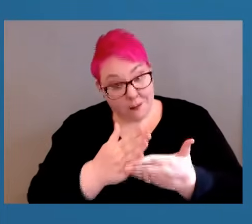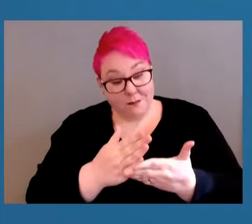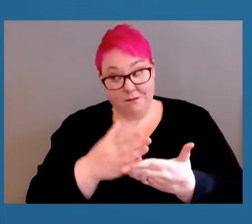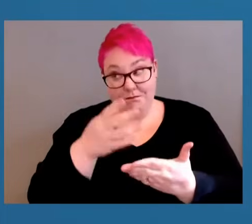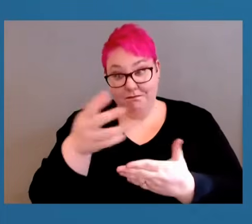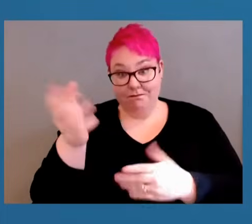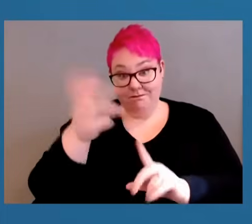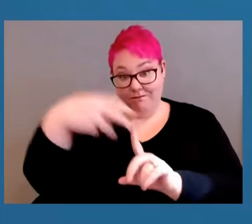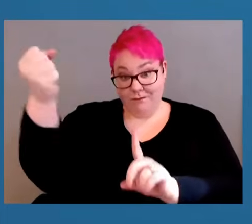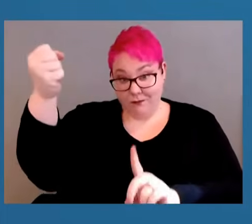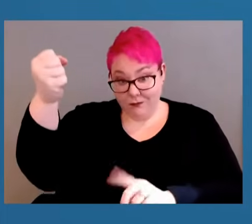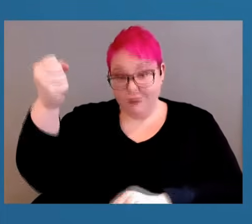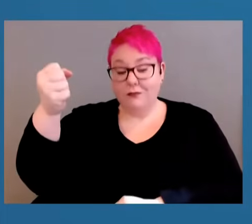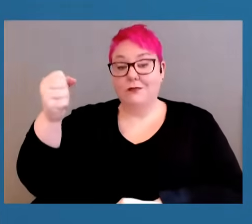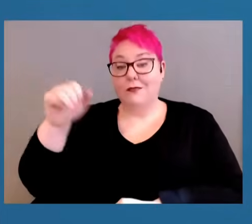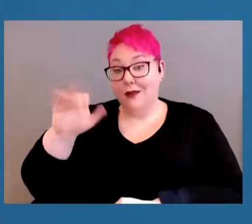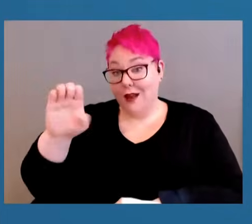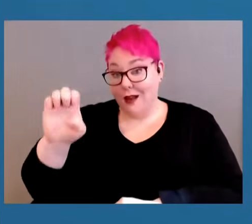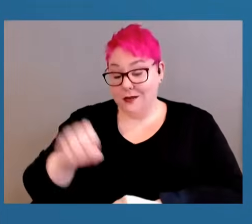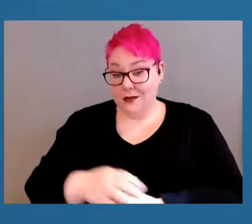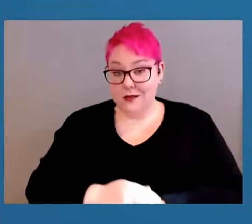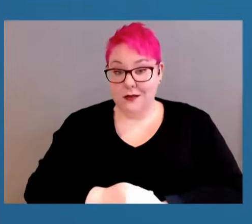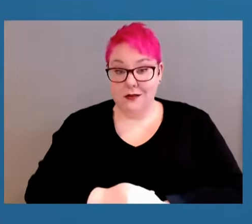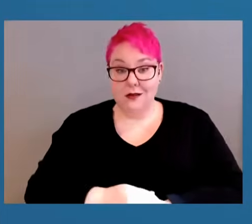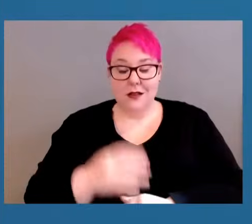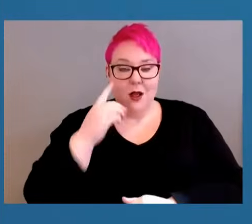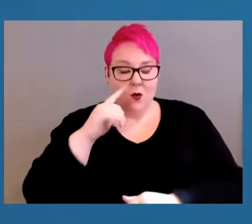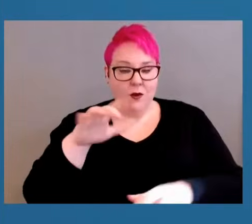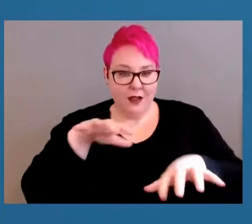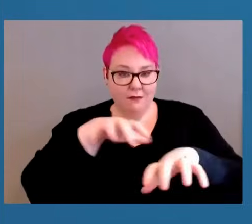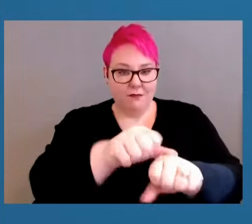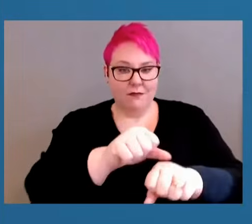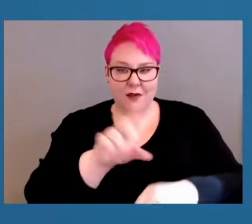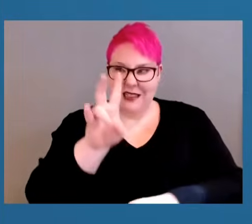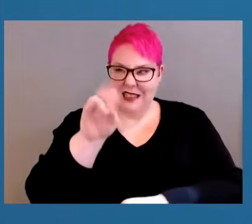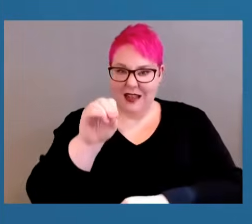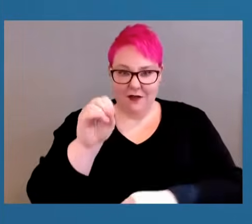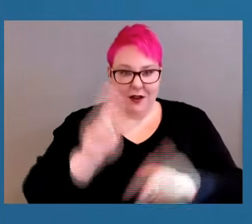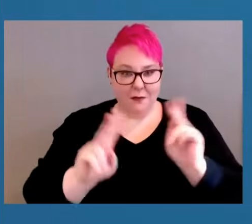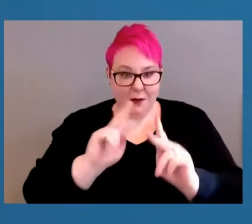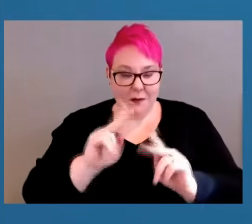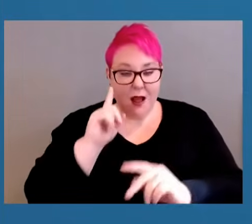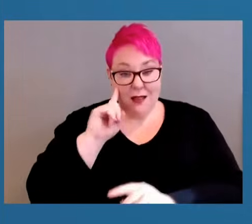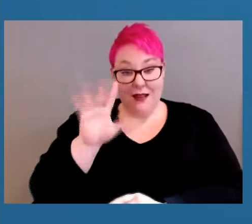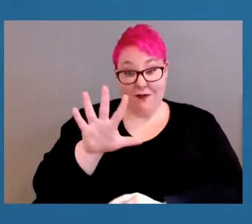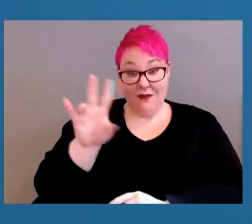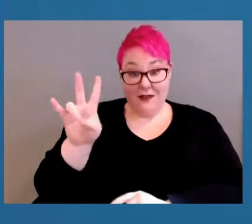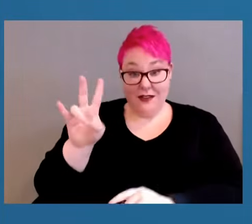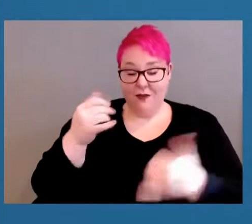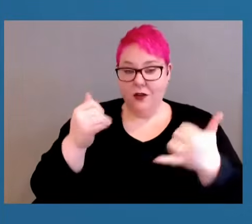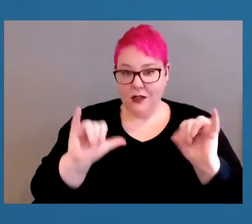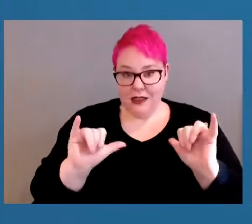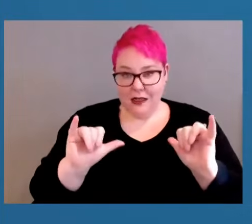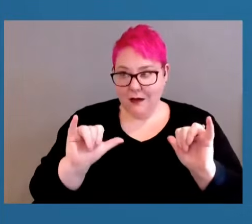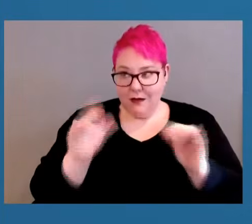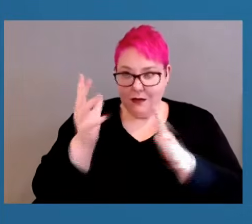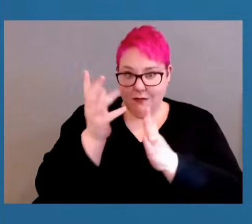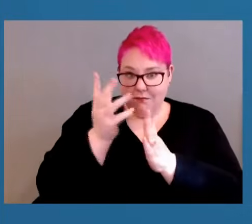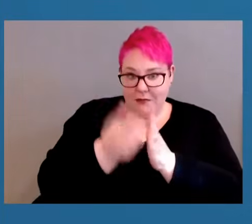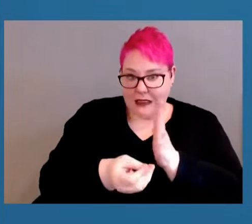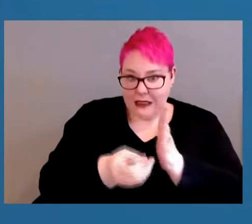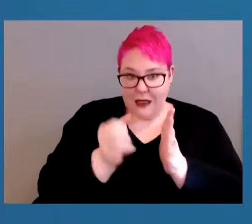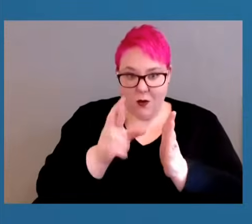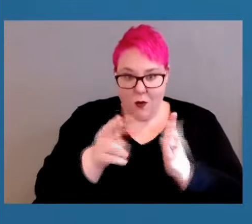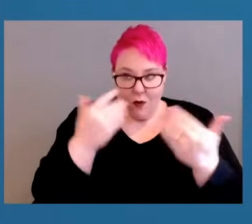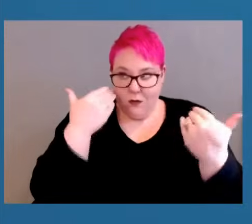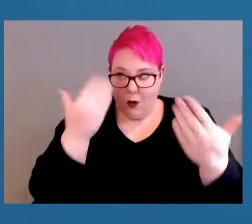ICE. There was a raid of over 70 people. I believe 57 are still missing or unaccounted for or